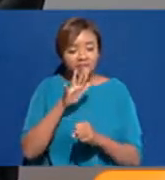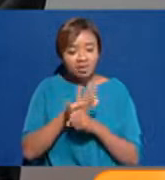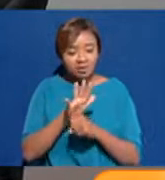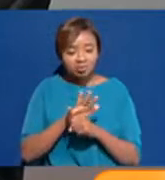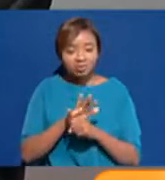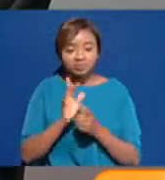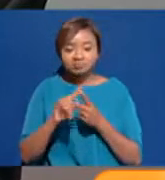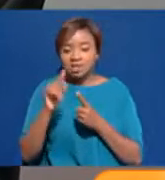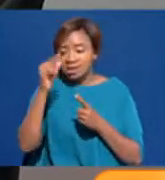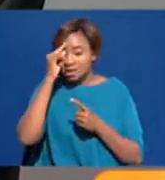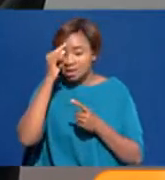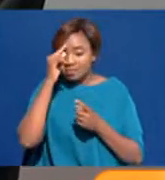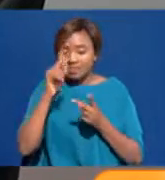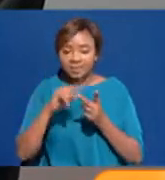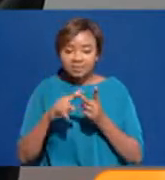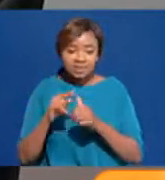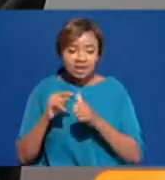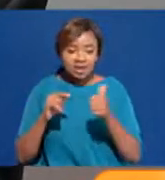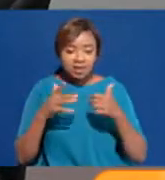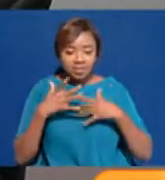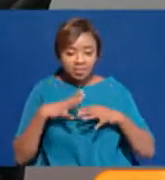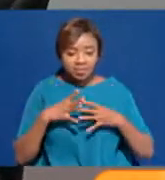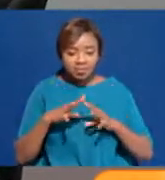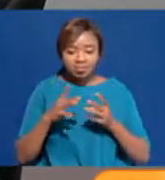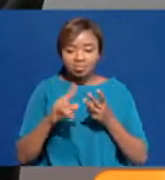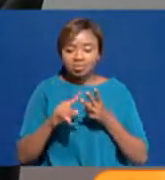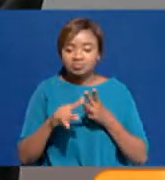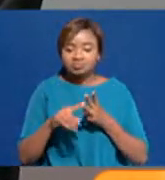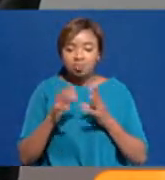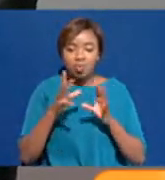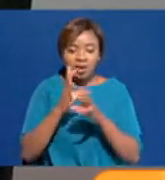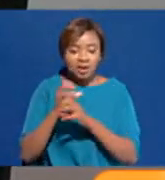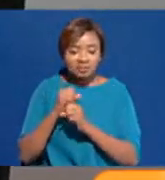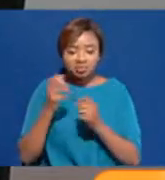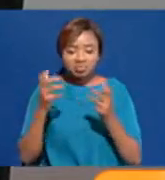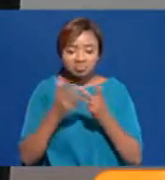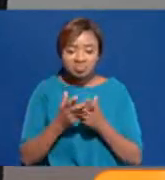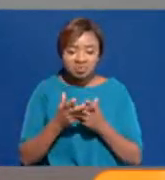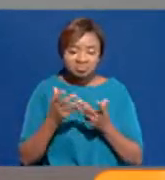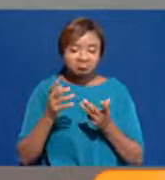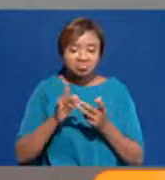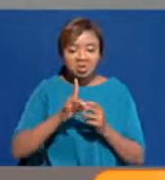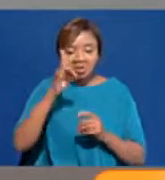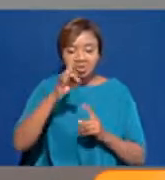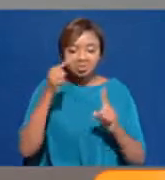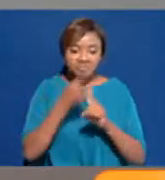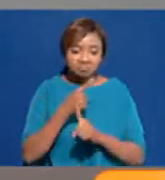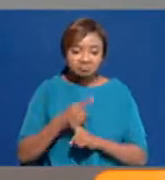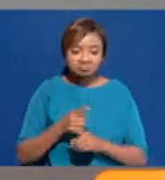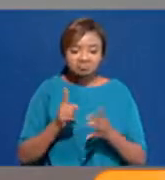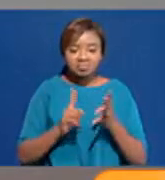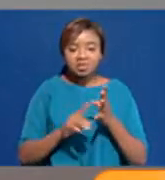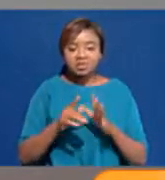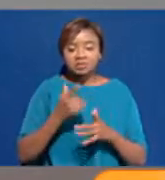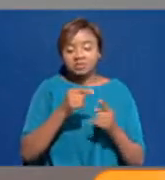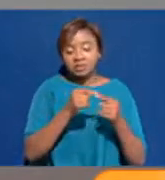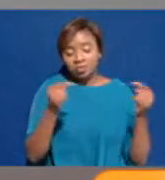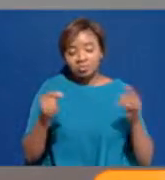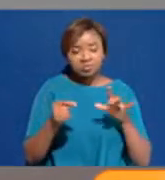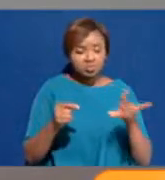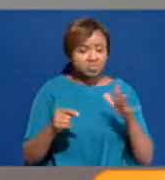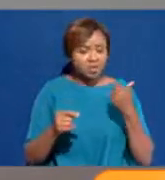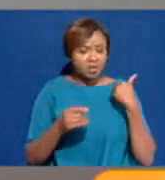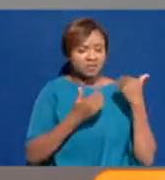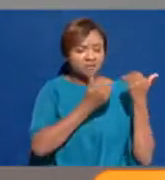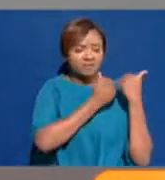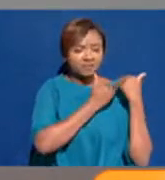for other players, for faith-based organization, but fundamentally also for the opposition. In order